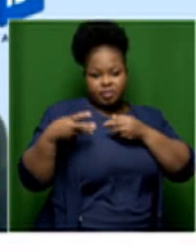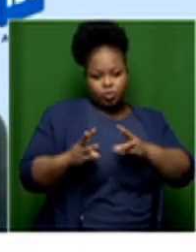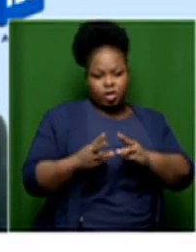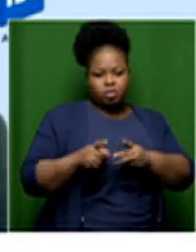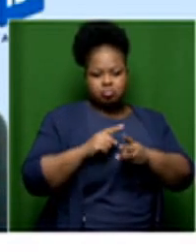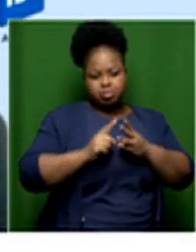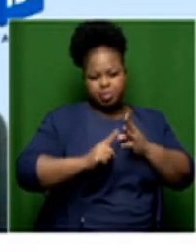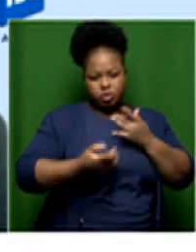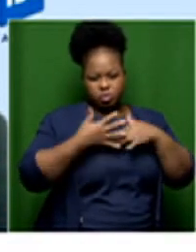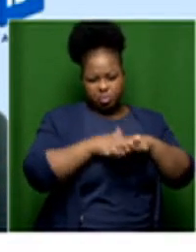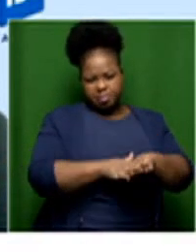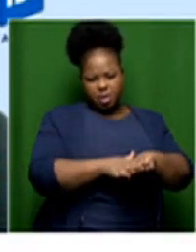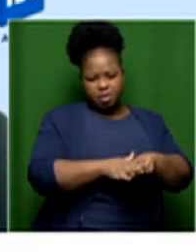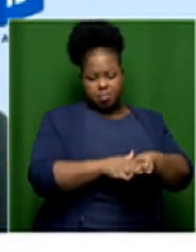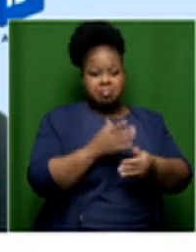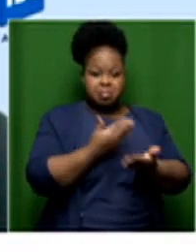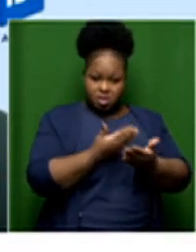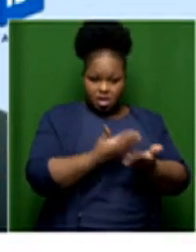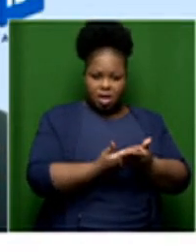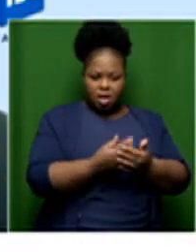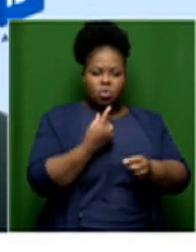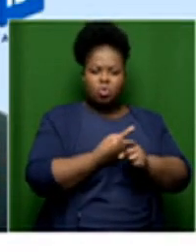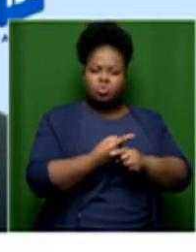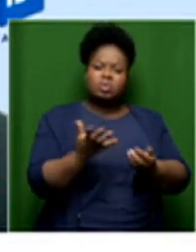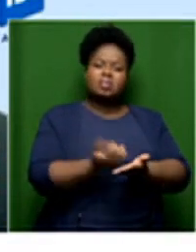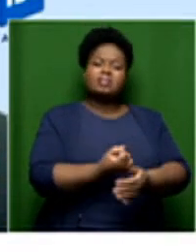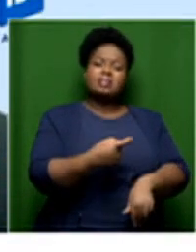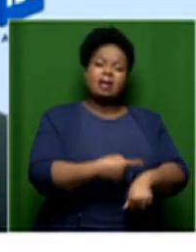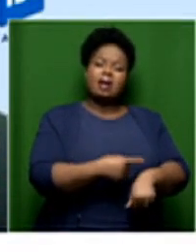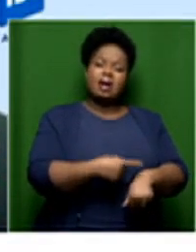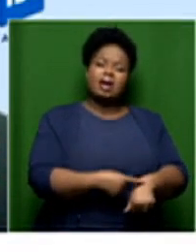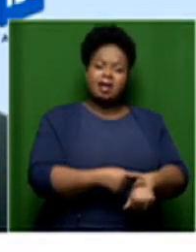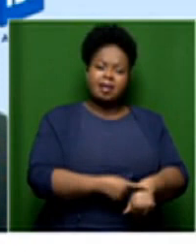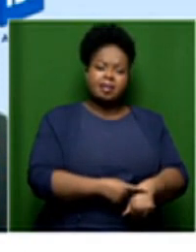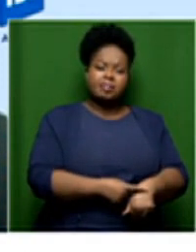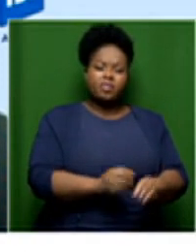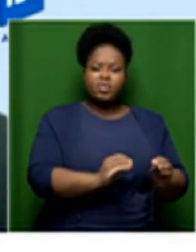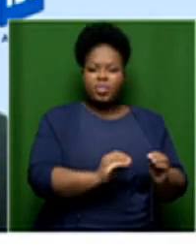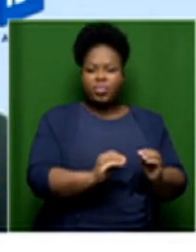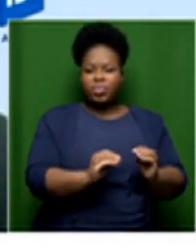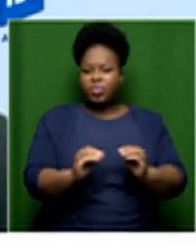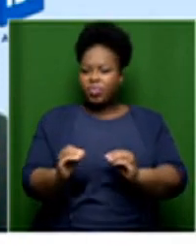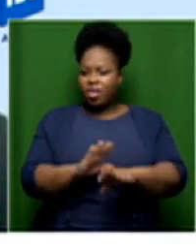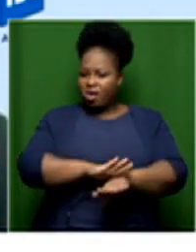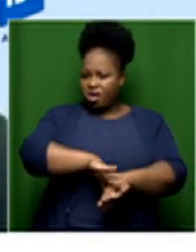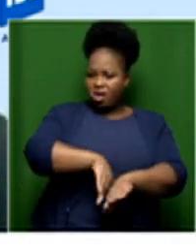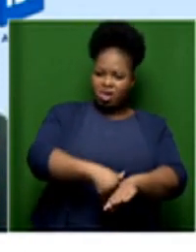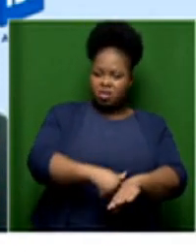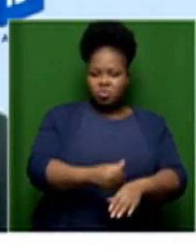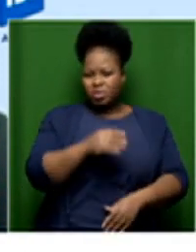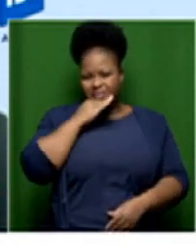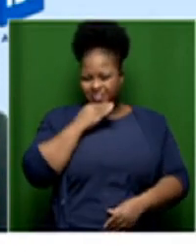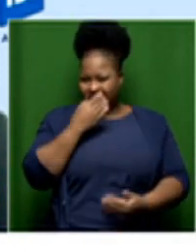have to implement are likely also to be time consuming in certain instances. So is that likely